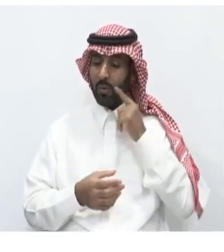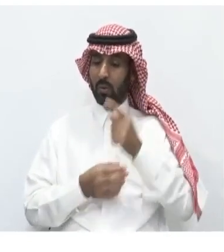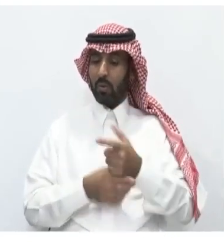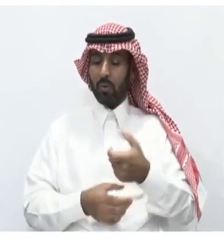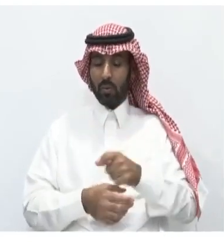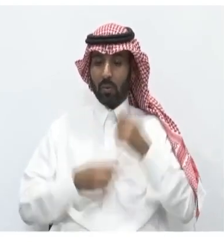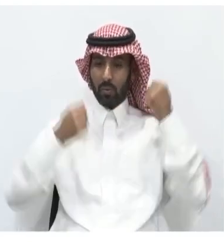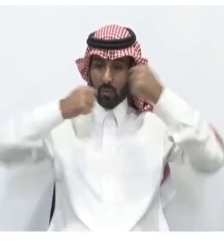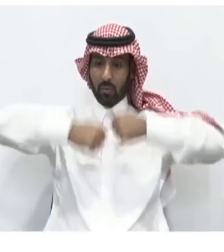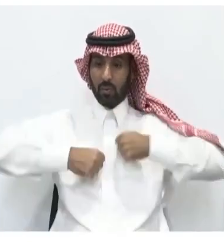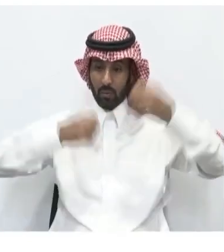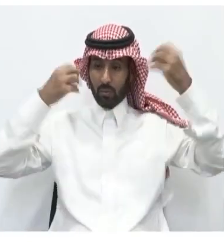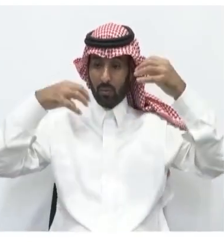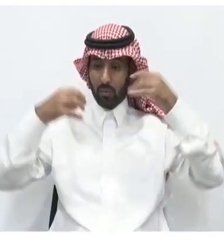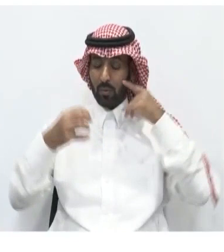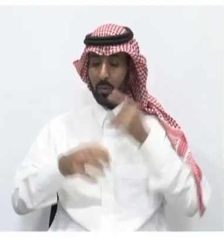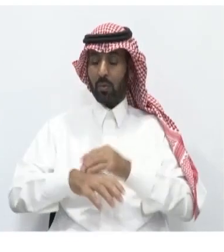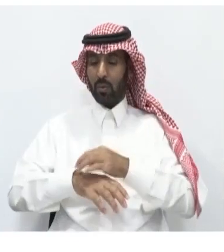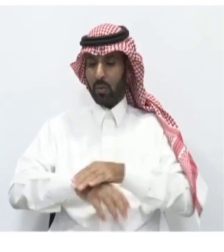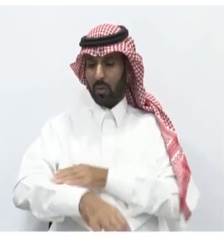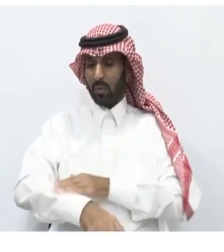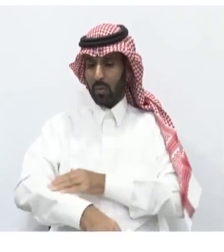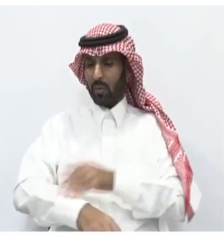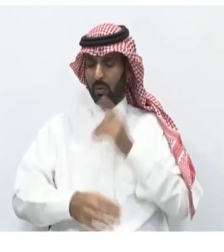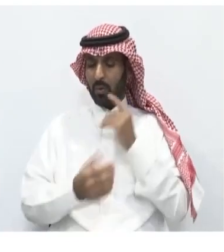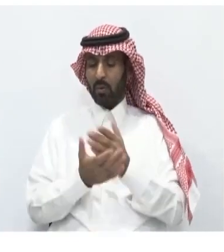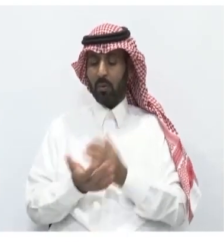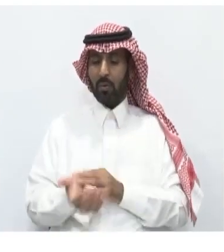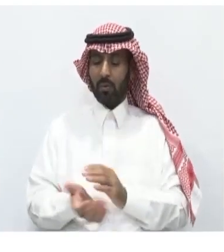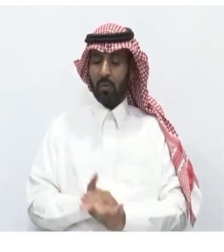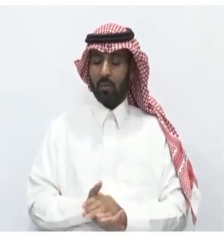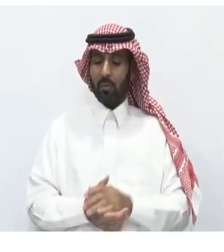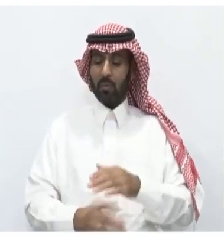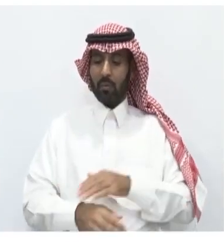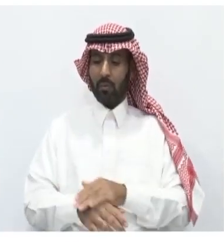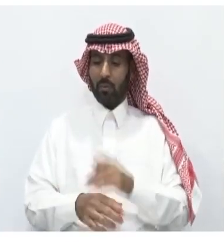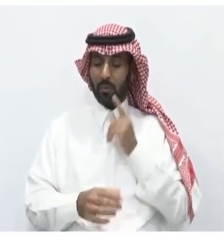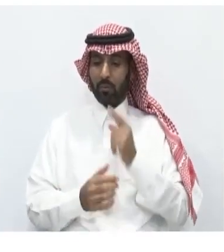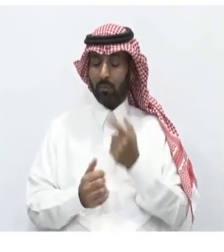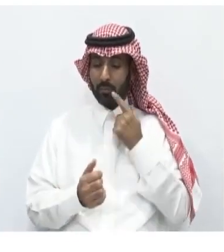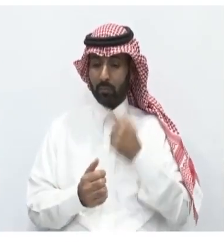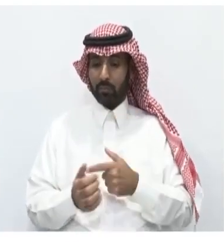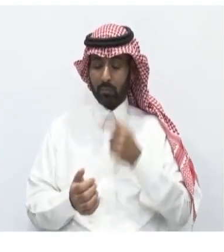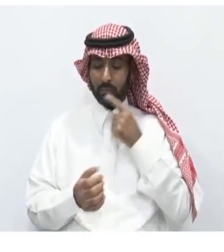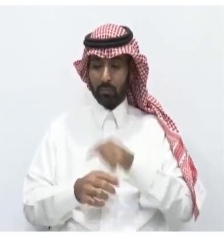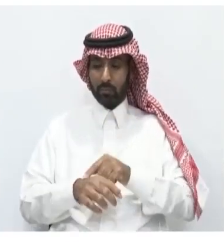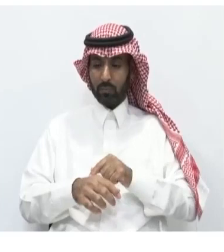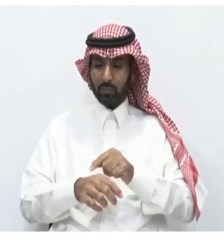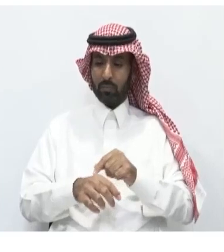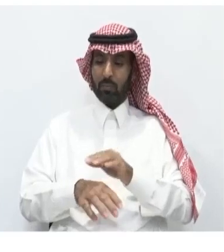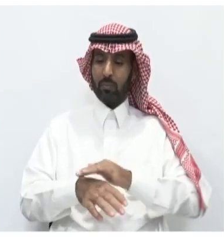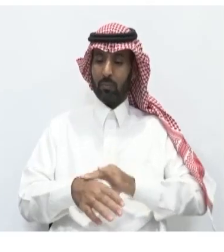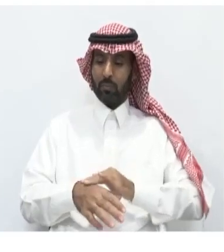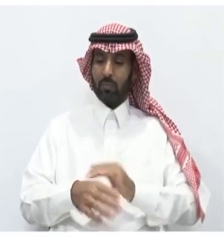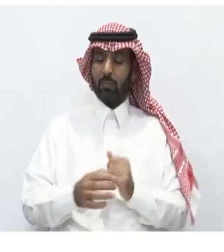rain jacket, a fast drying towel, and some first aid equipment. It's important to pack some bandages.